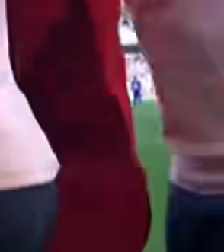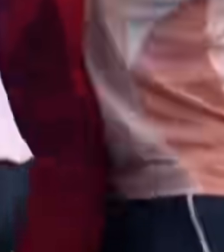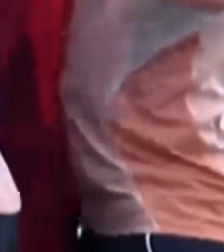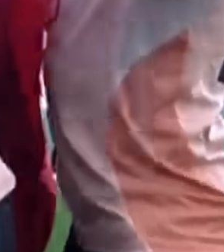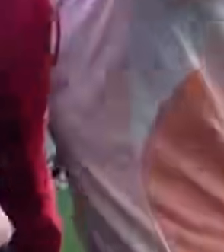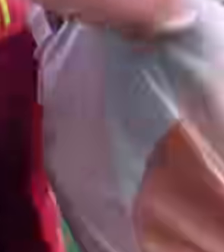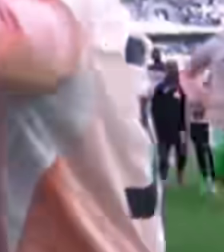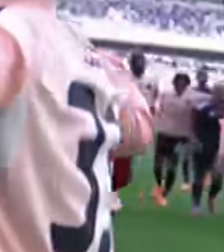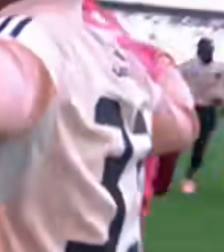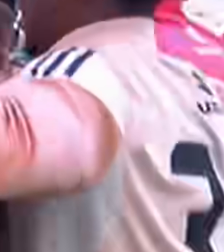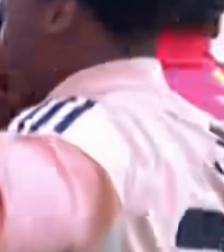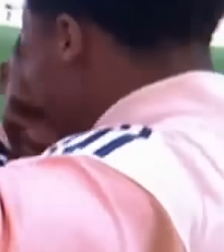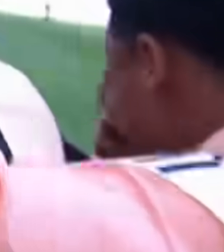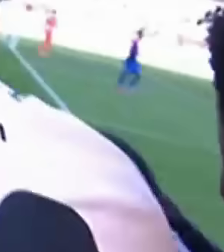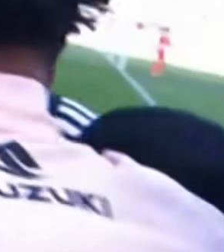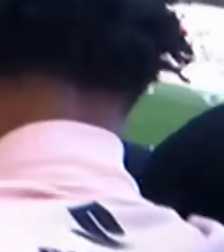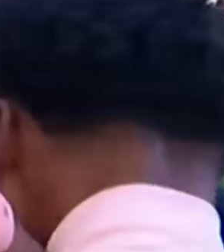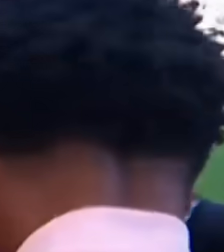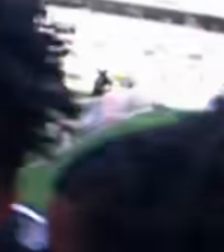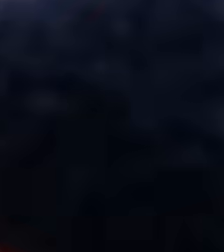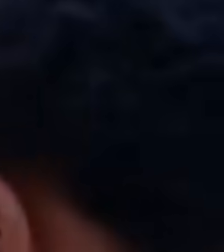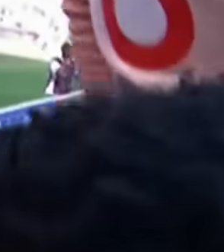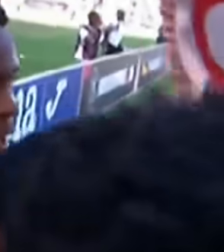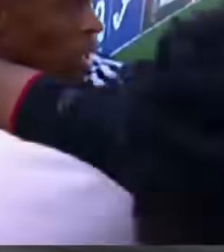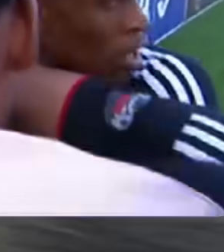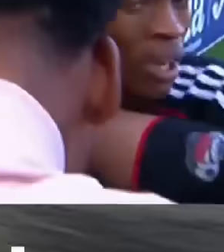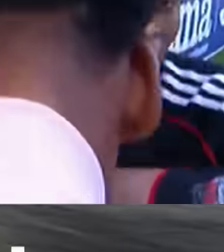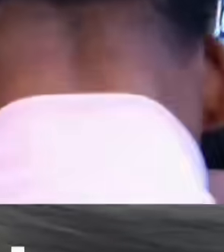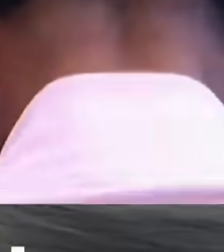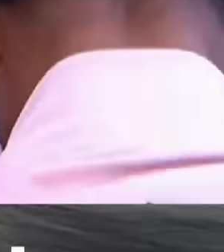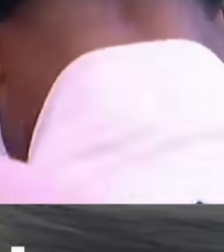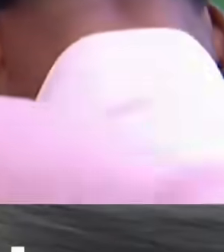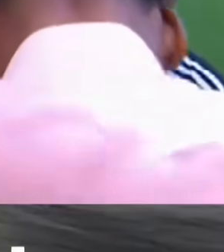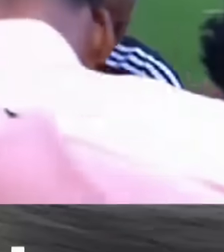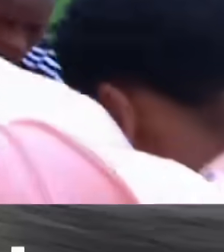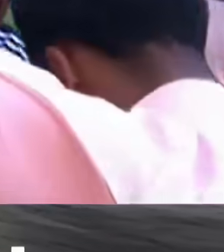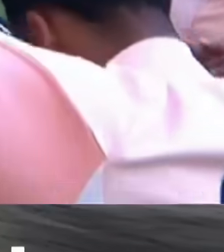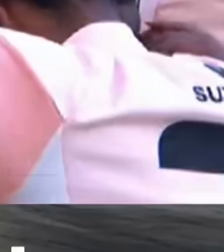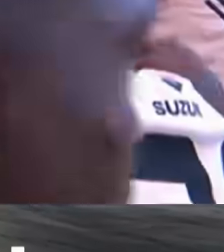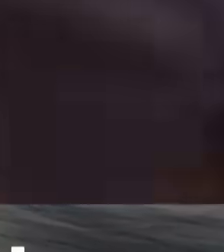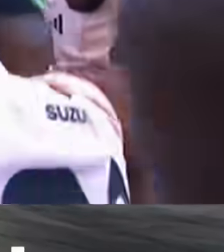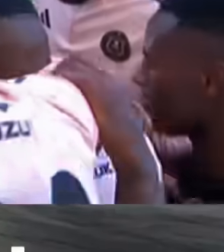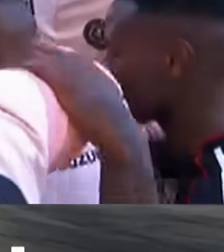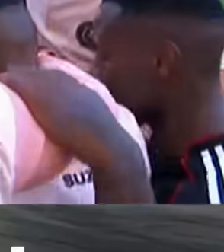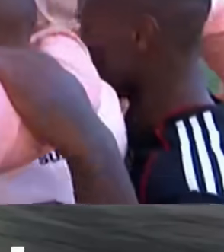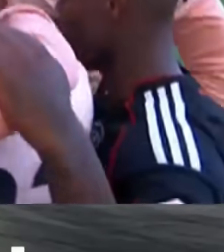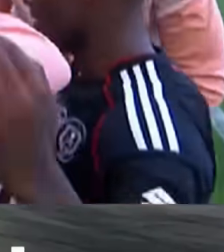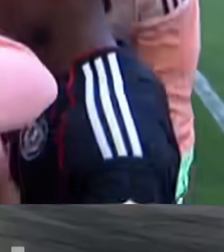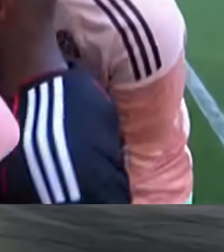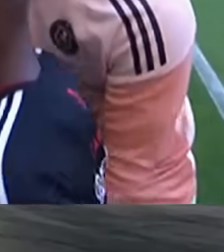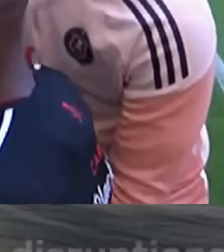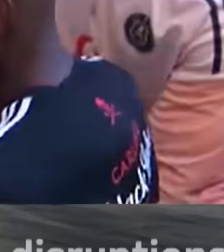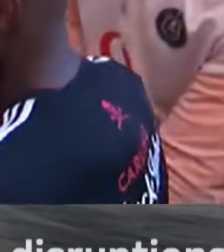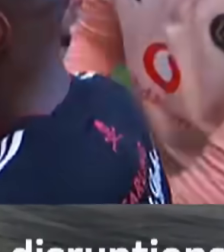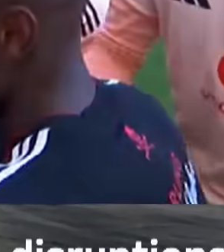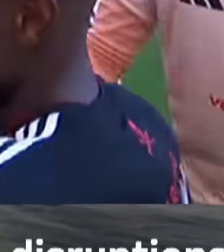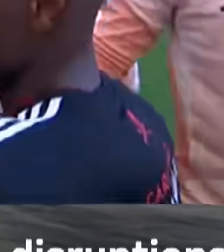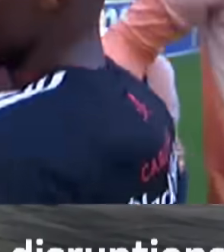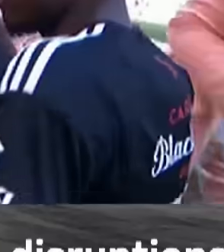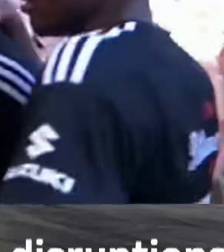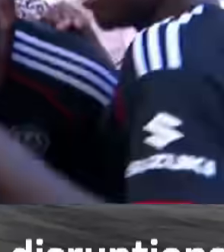well. Signed from AmaZulu, this was his home venue in the past. He took that so coolly and